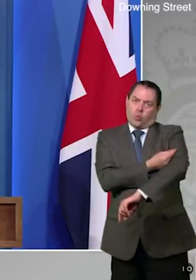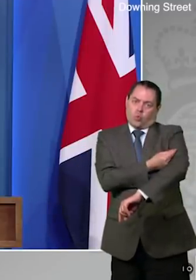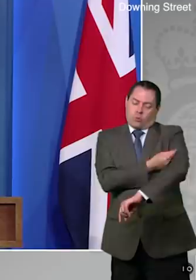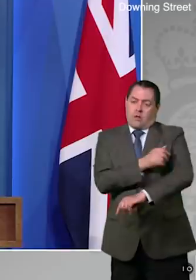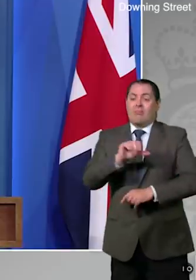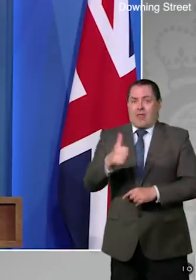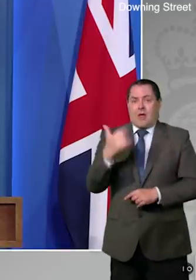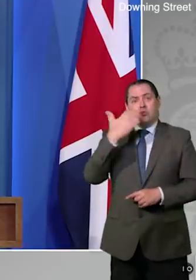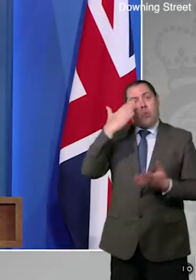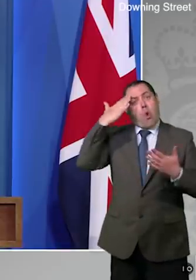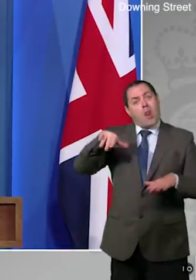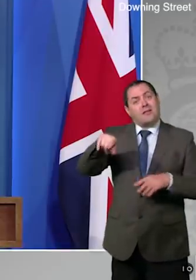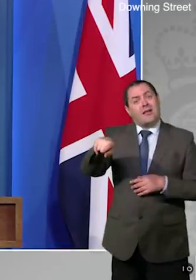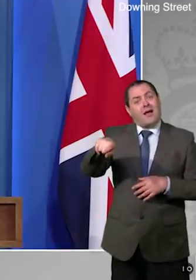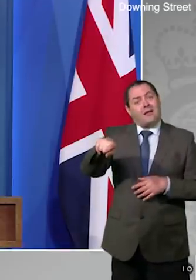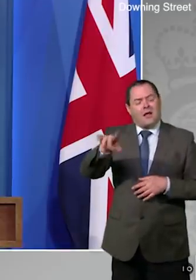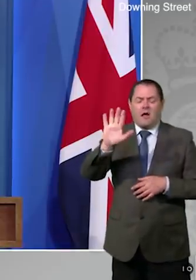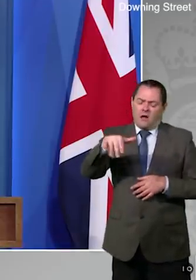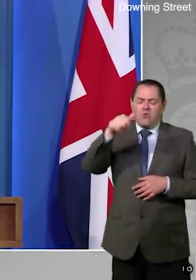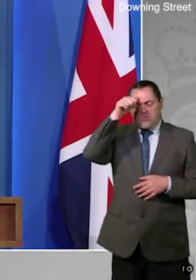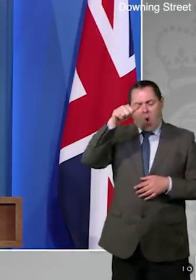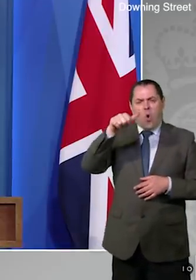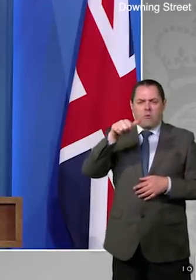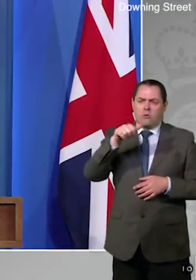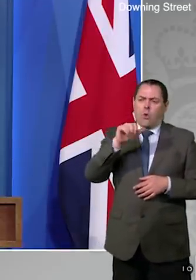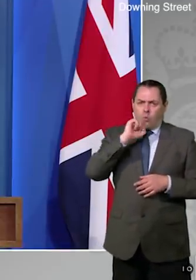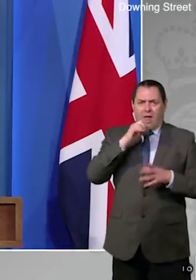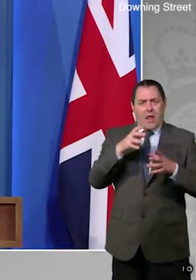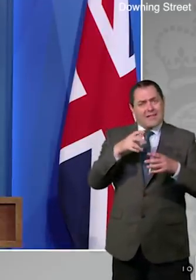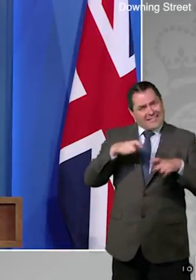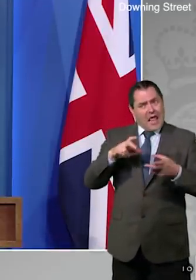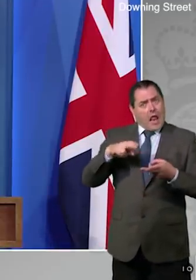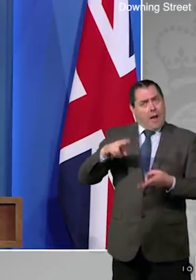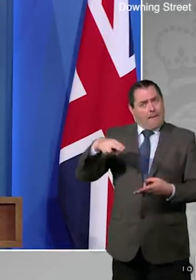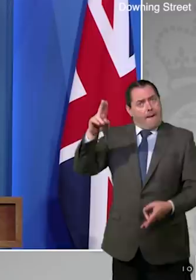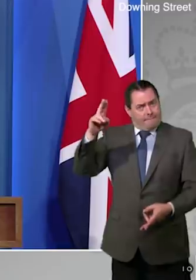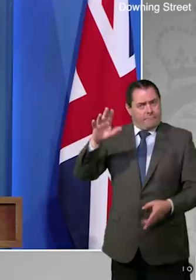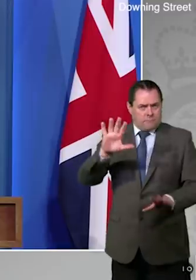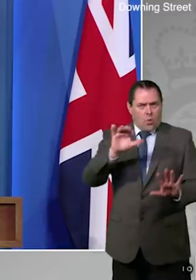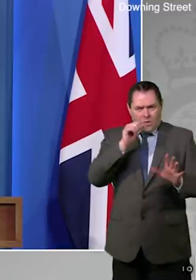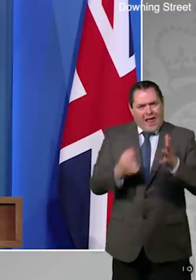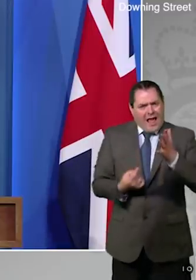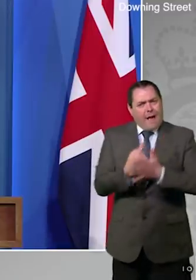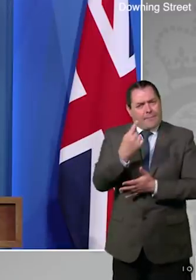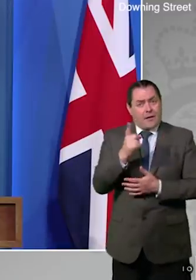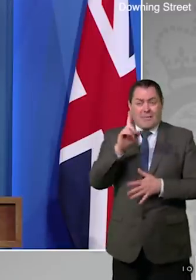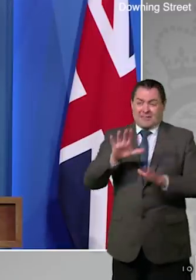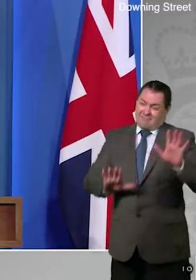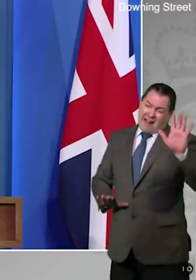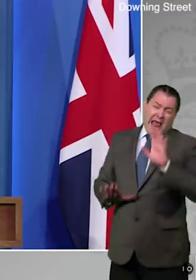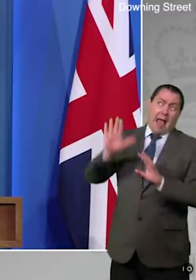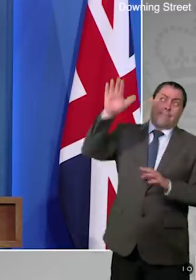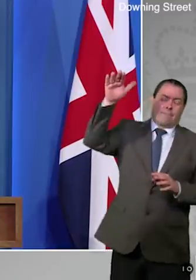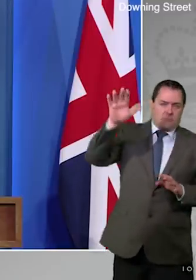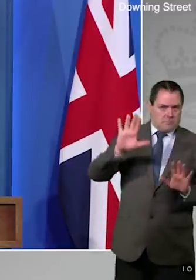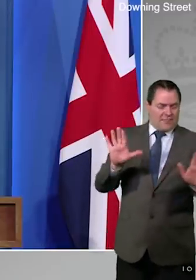the moment. But the next 4 weeks will reduce significantly the risk of a very high peak, which could cause significant problems in